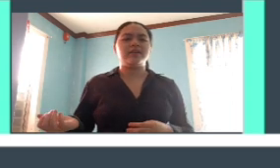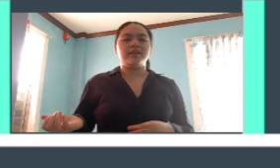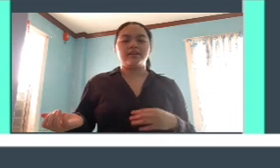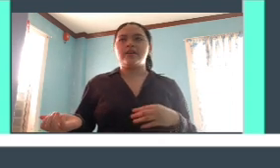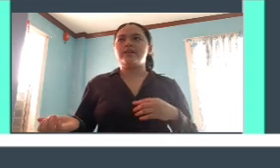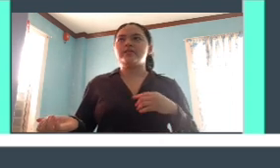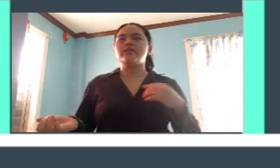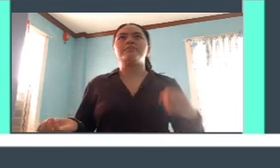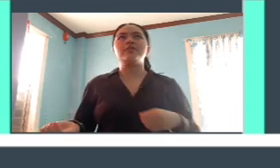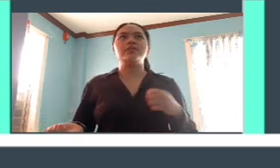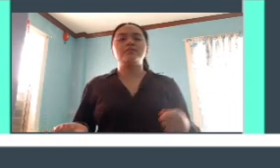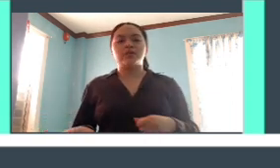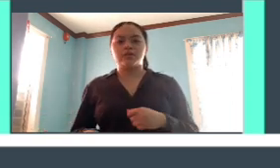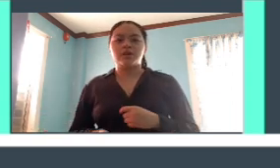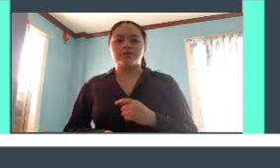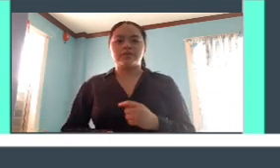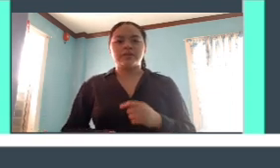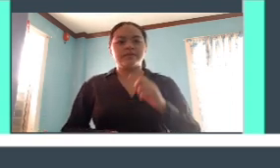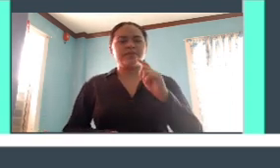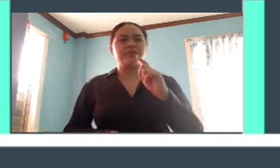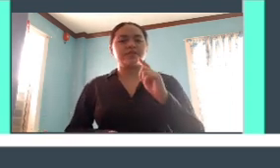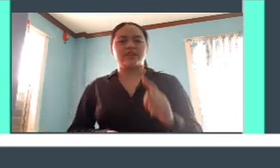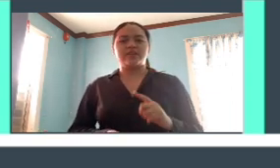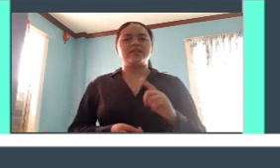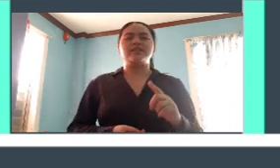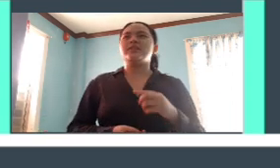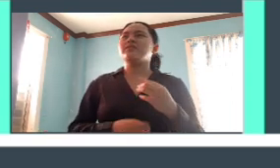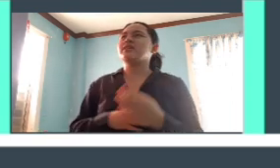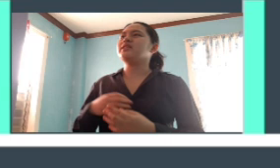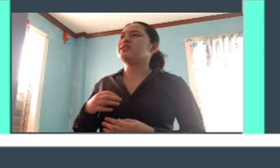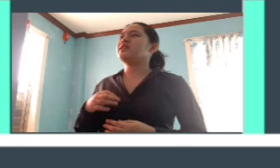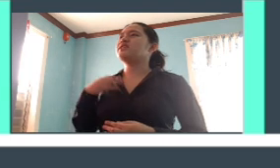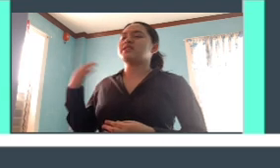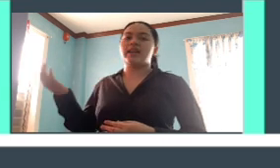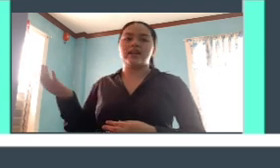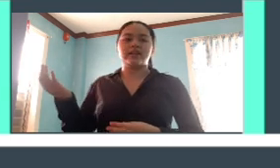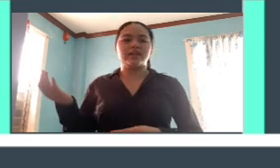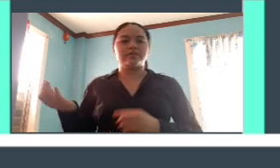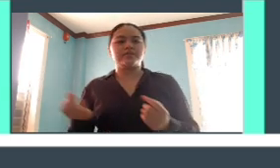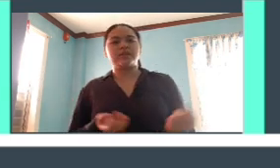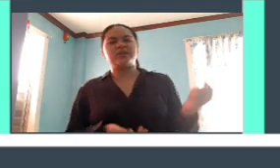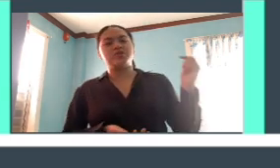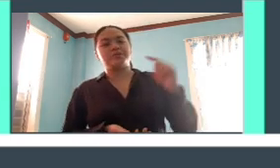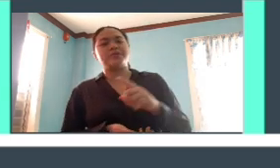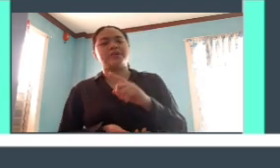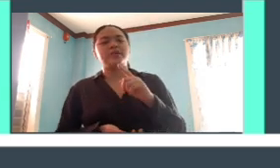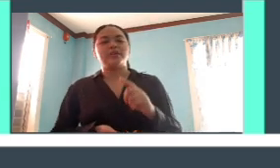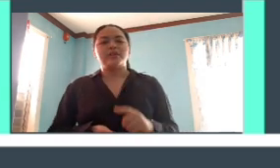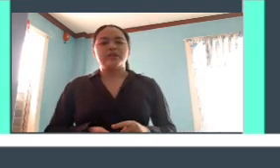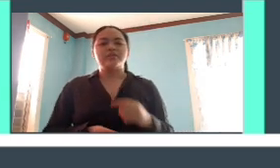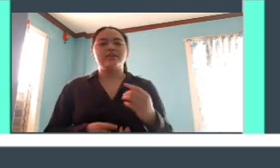survival. They are responsible for the photosynthesis, like collecting sunlight and converting to